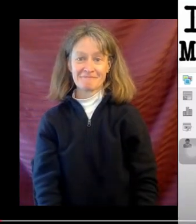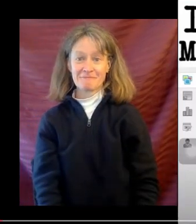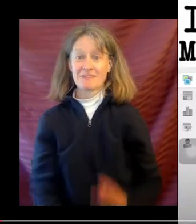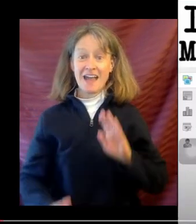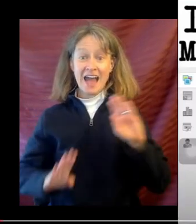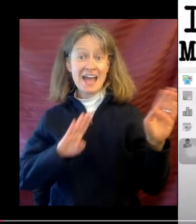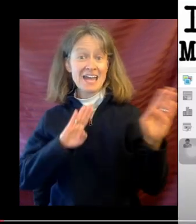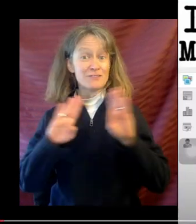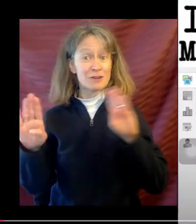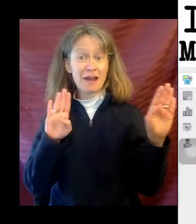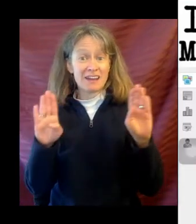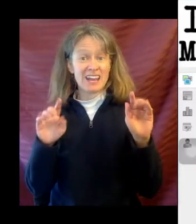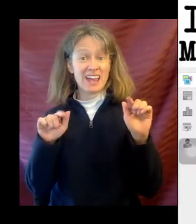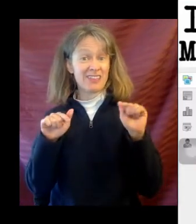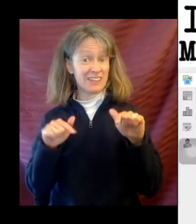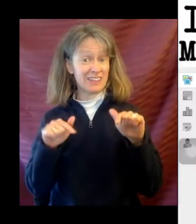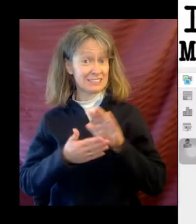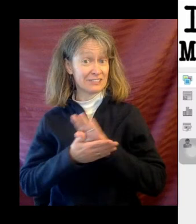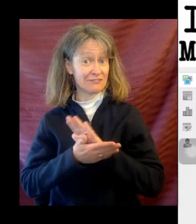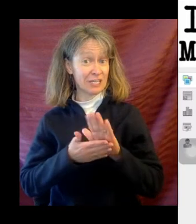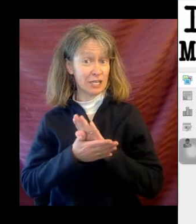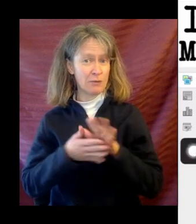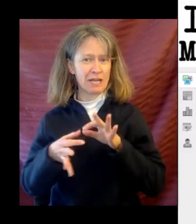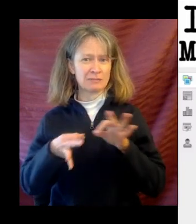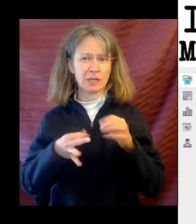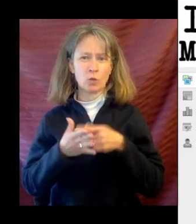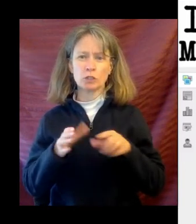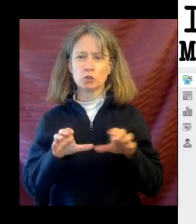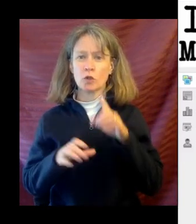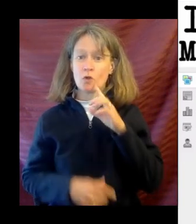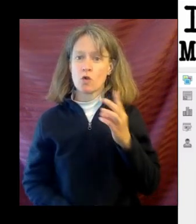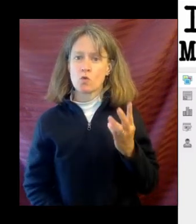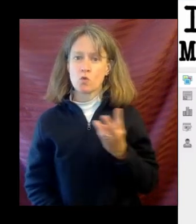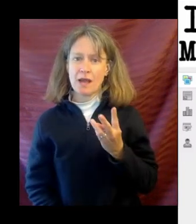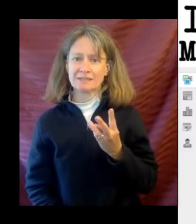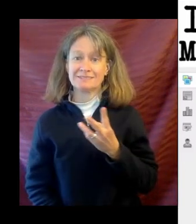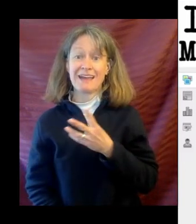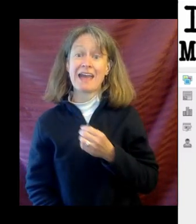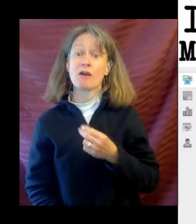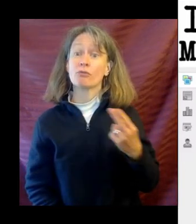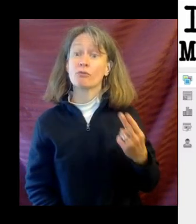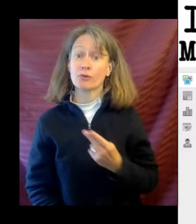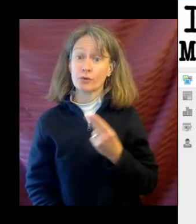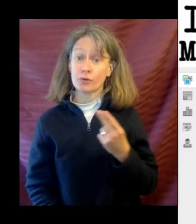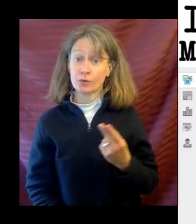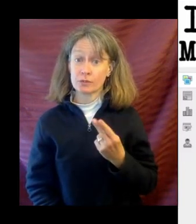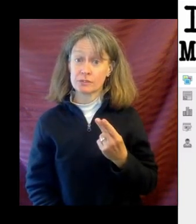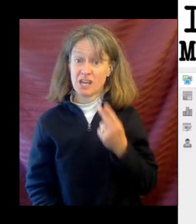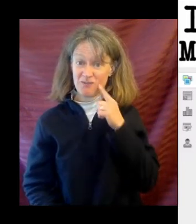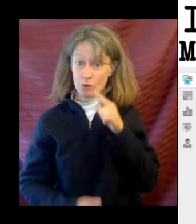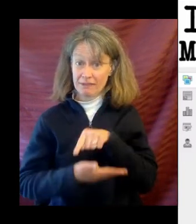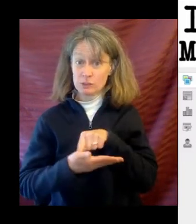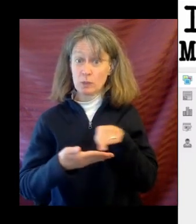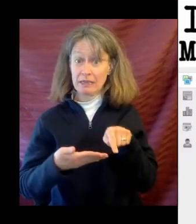Hi everybody, this is a video on what to do for Wednesday and Thursday of this